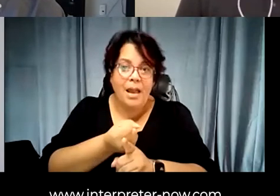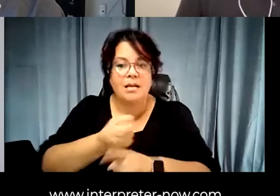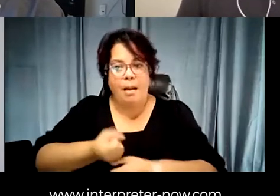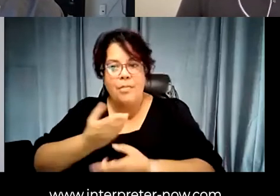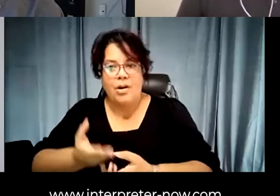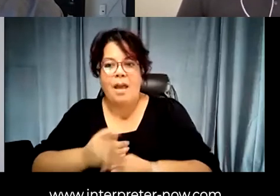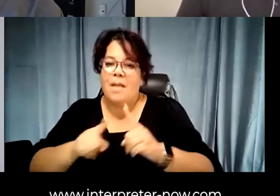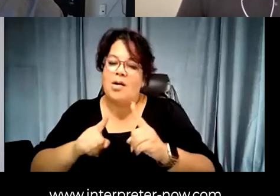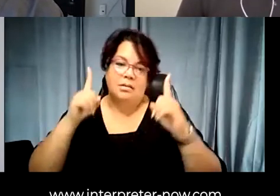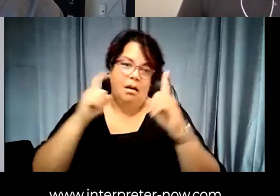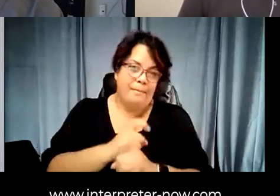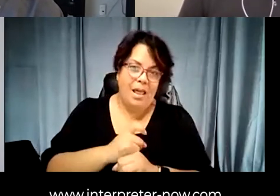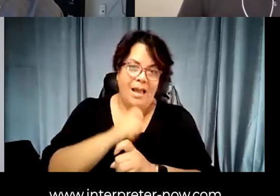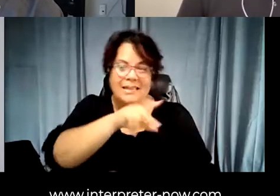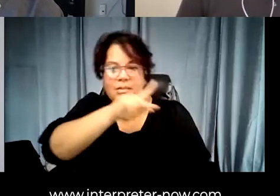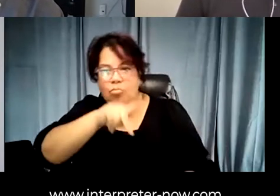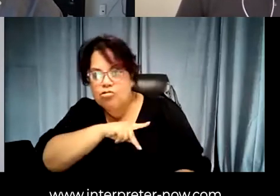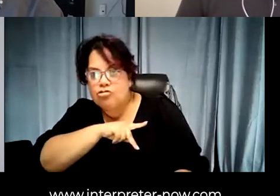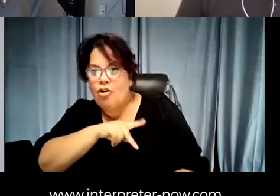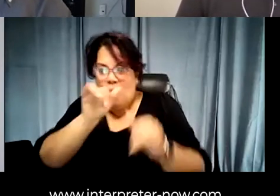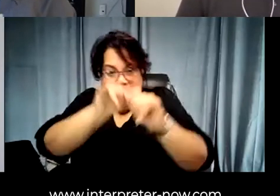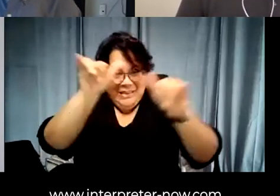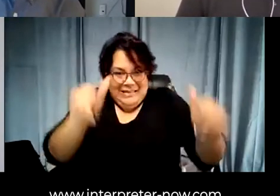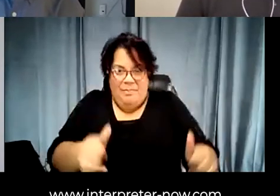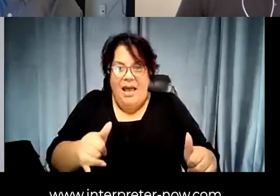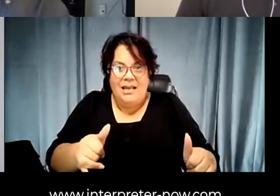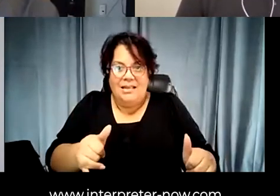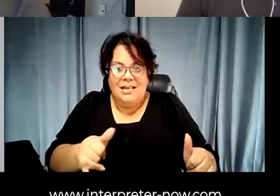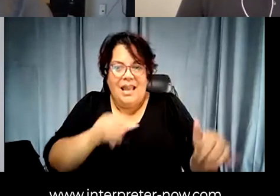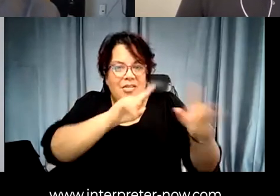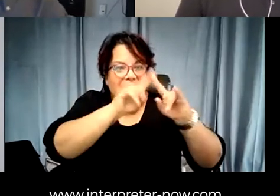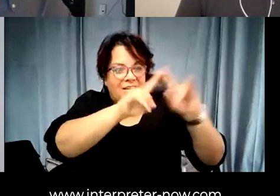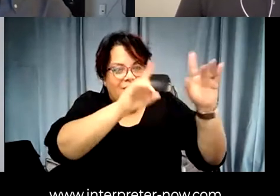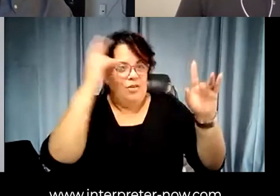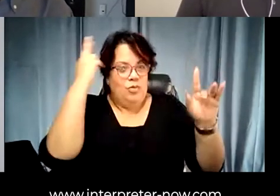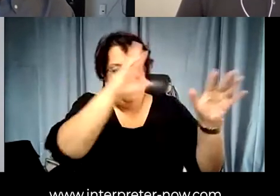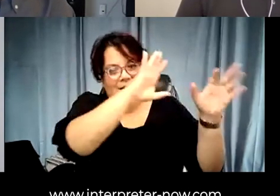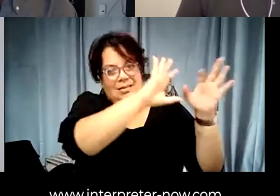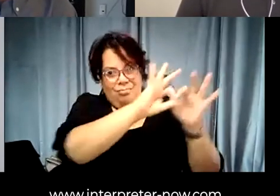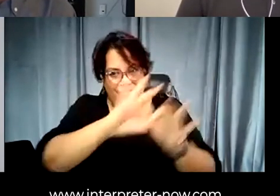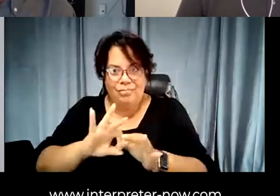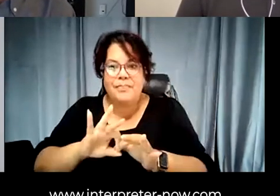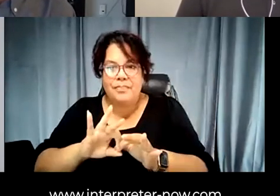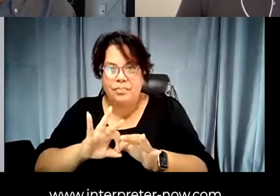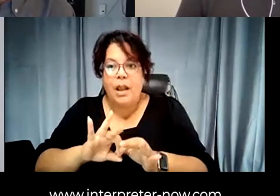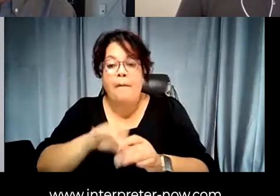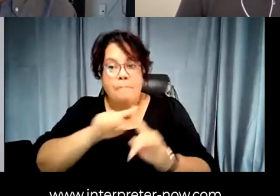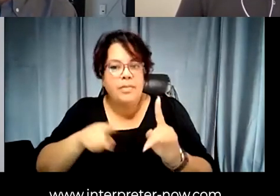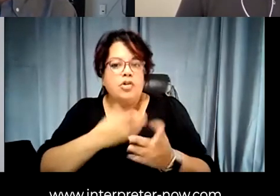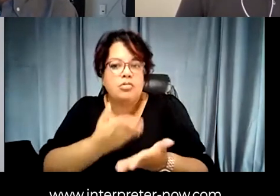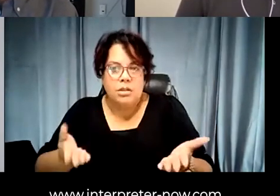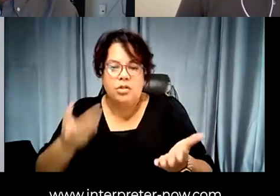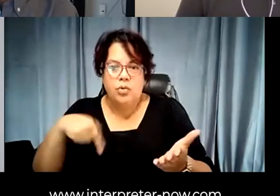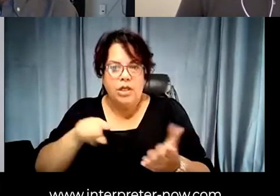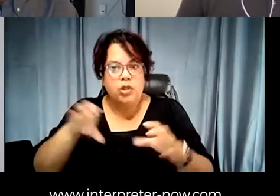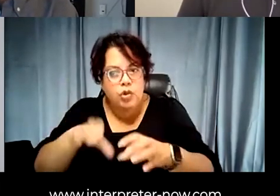complex. It is personal. It is systematic, collective, and individual, but there are things that can be done at all levels. And once